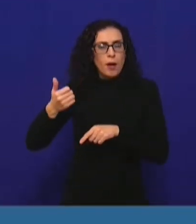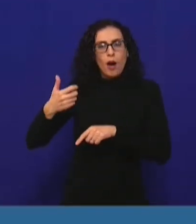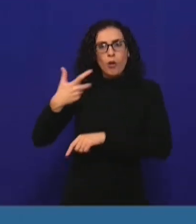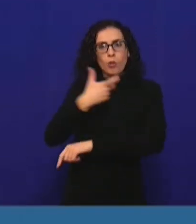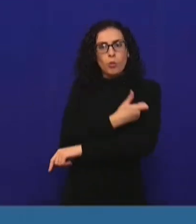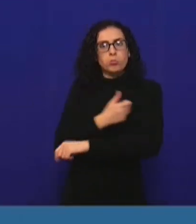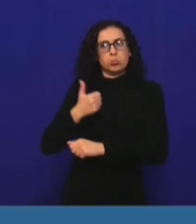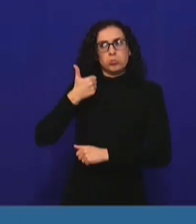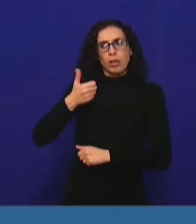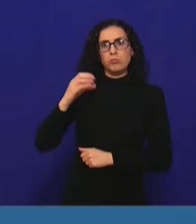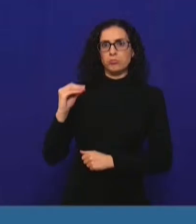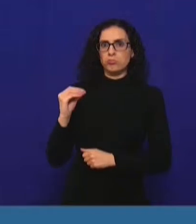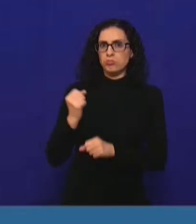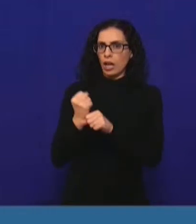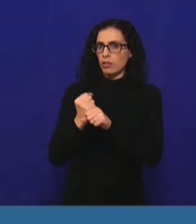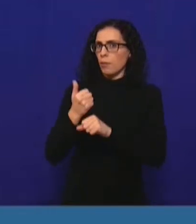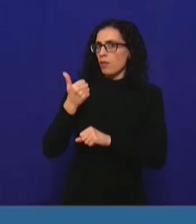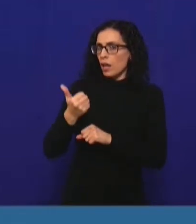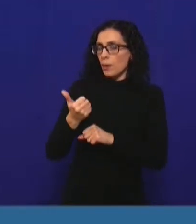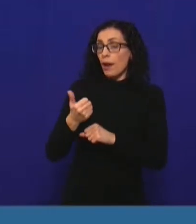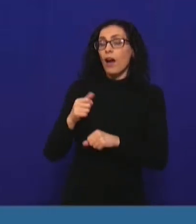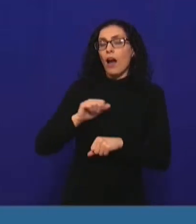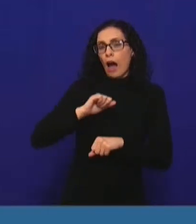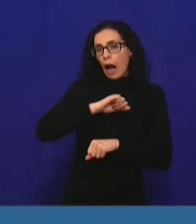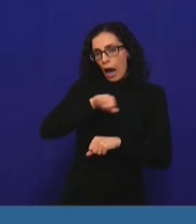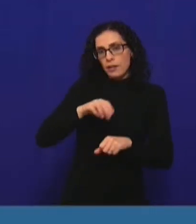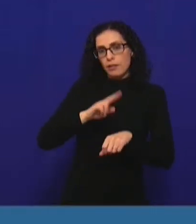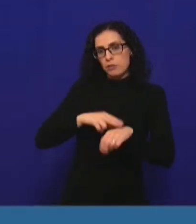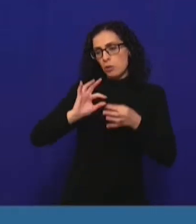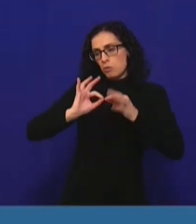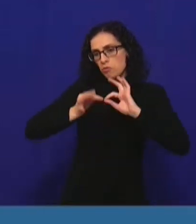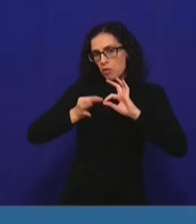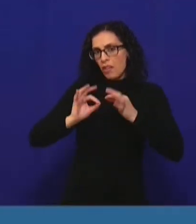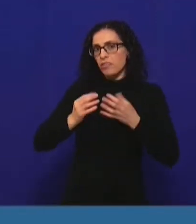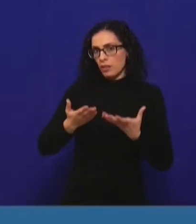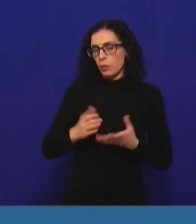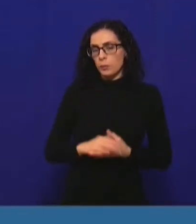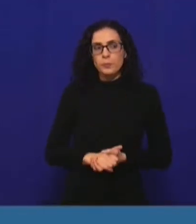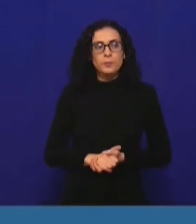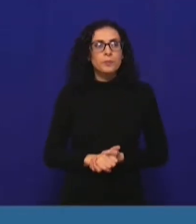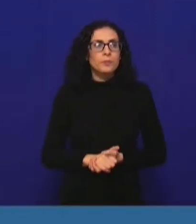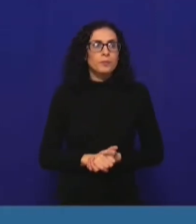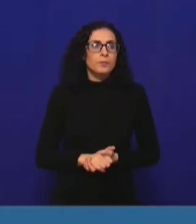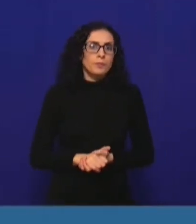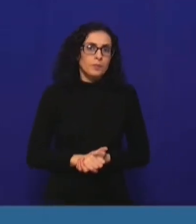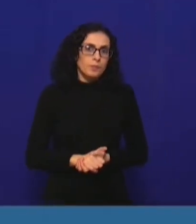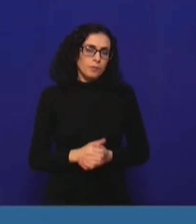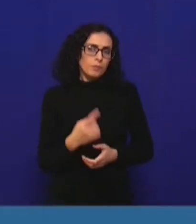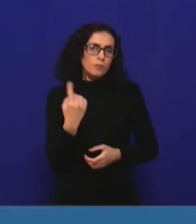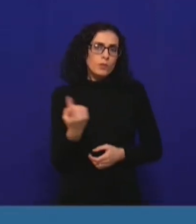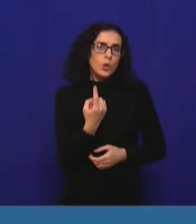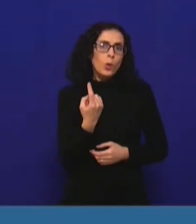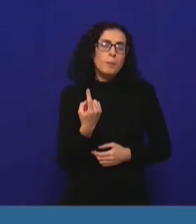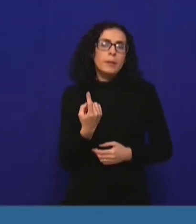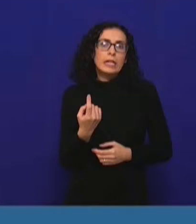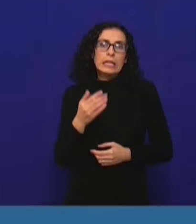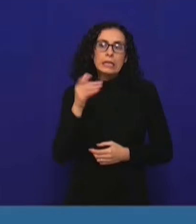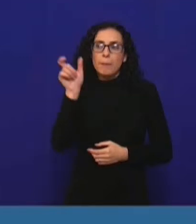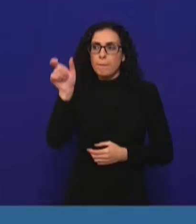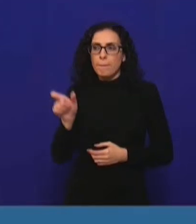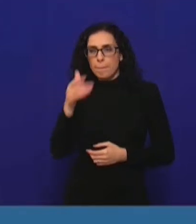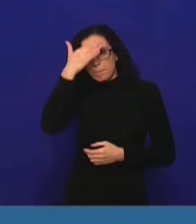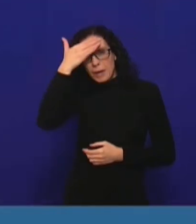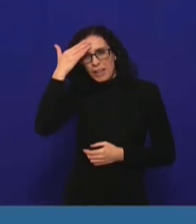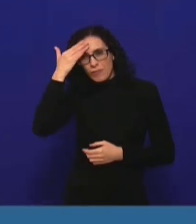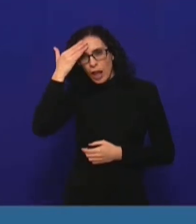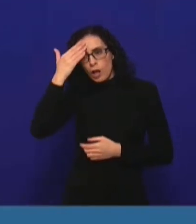wkoll f'dawk il-gruppi aħna mbagħad inkun nistgħu nadattaw. Fuq rigward il-pazjenti li jkunu COVID, mbagħad